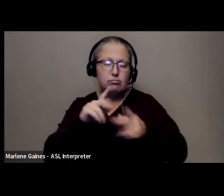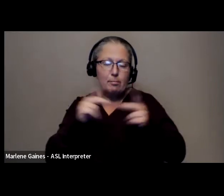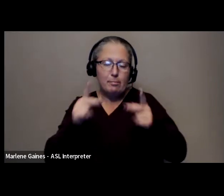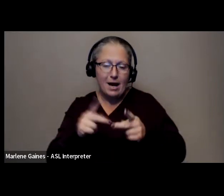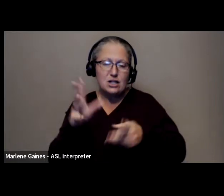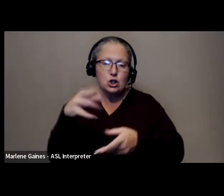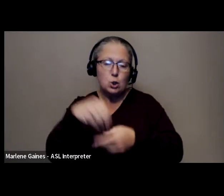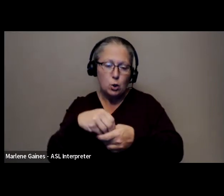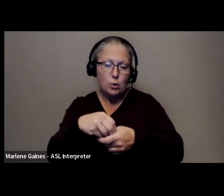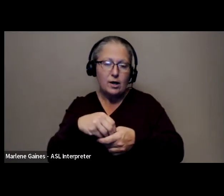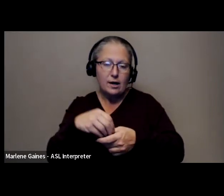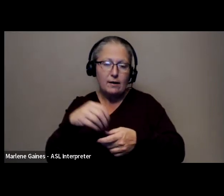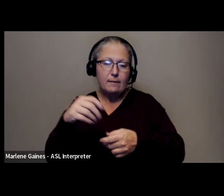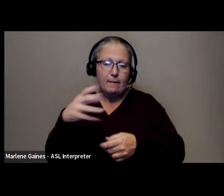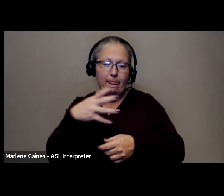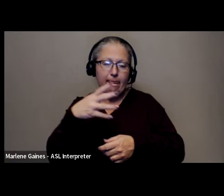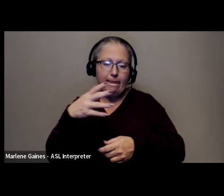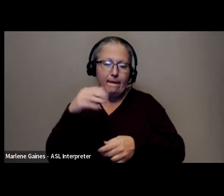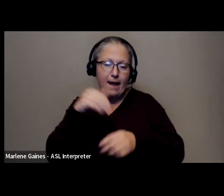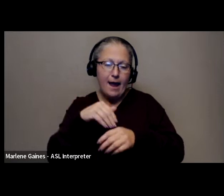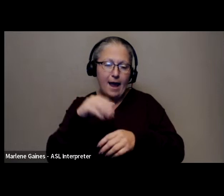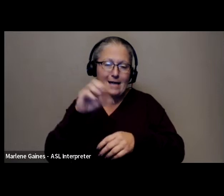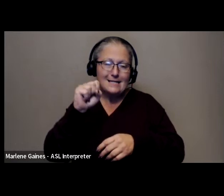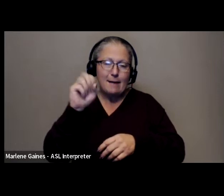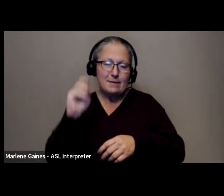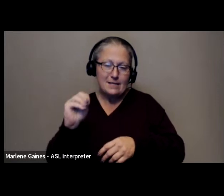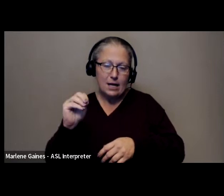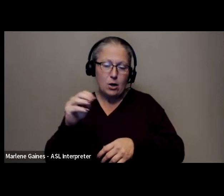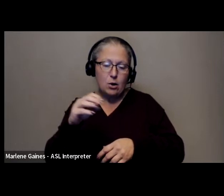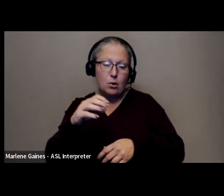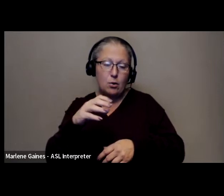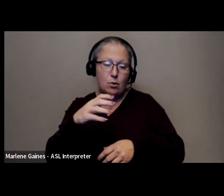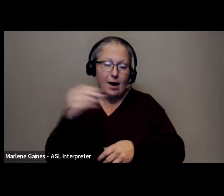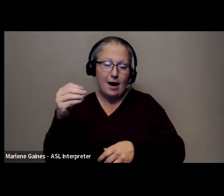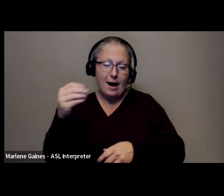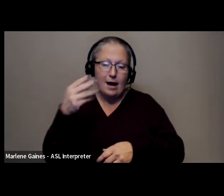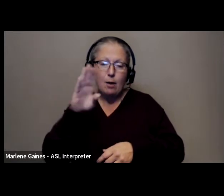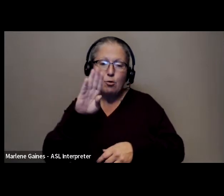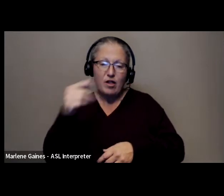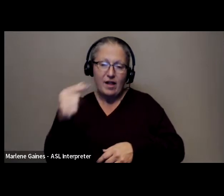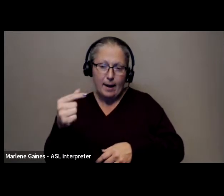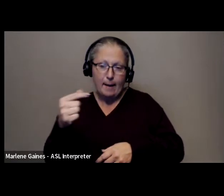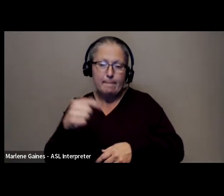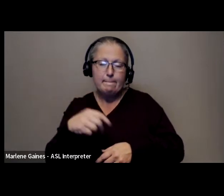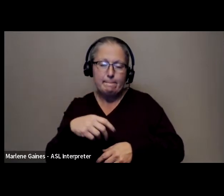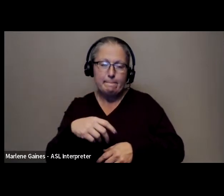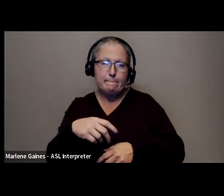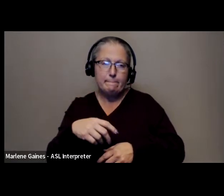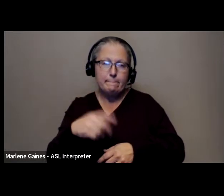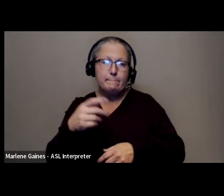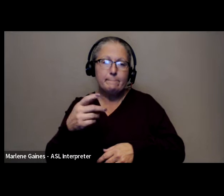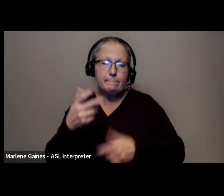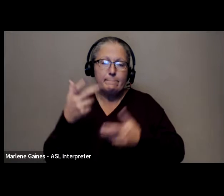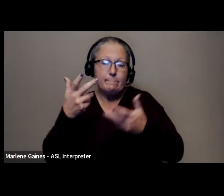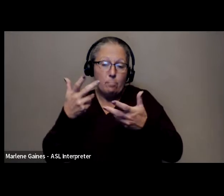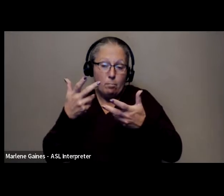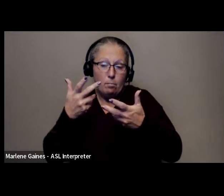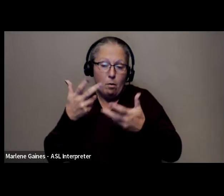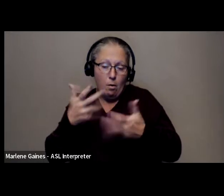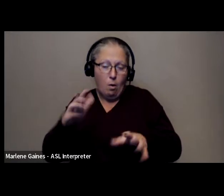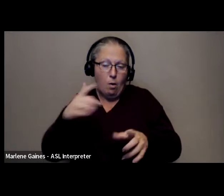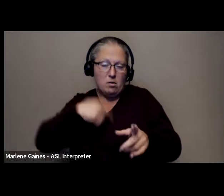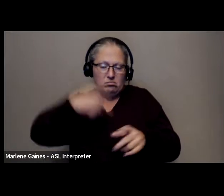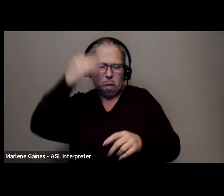been included at San Mateo and at Burlingame. So it is something that is on our